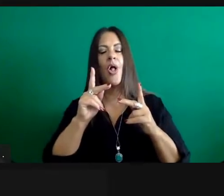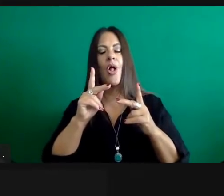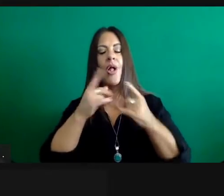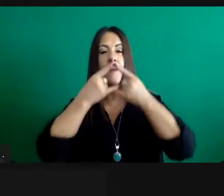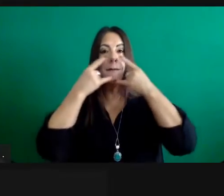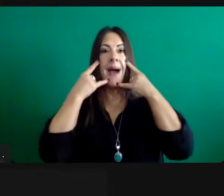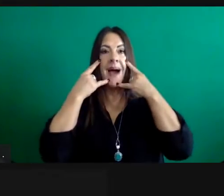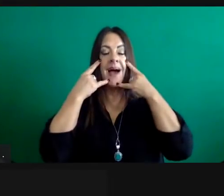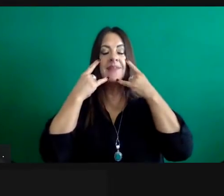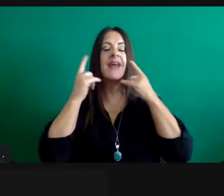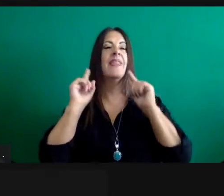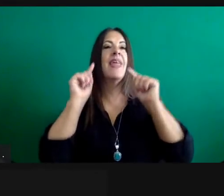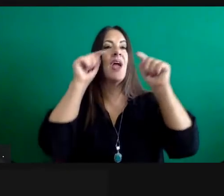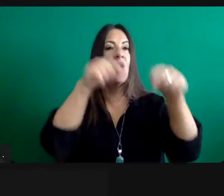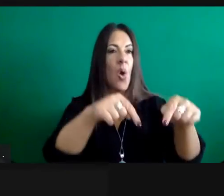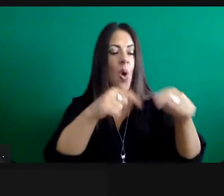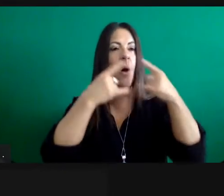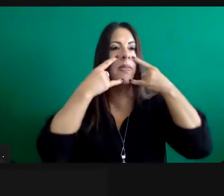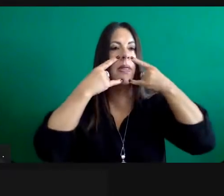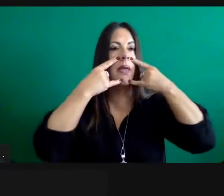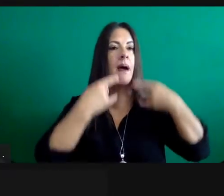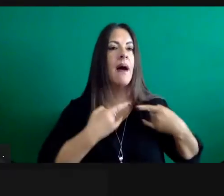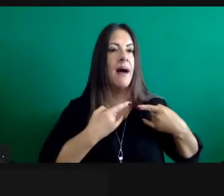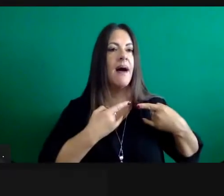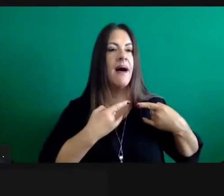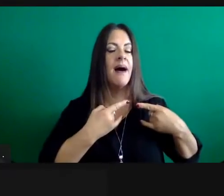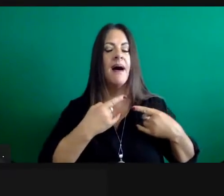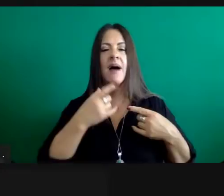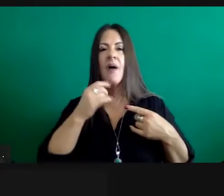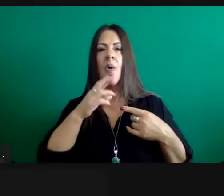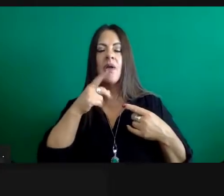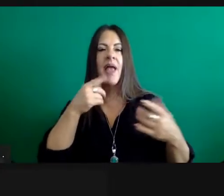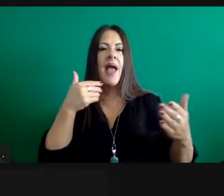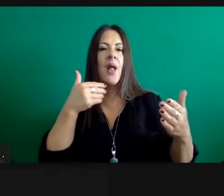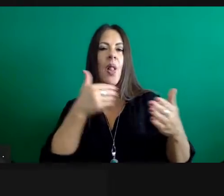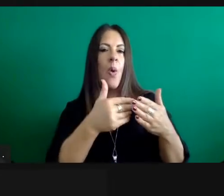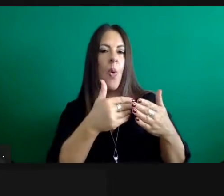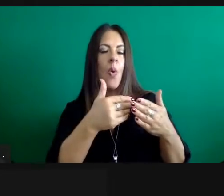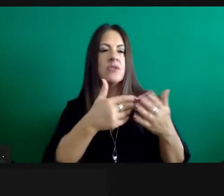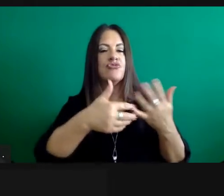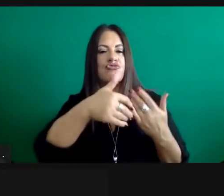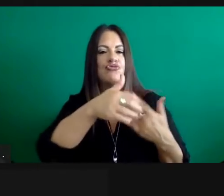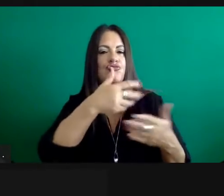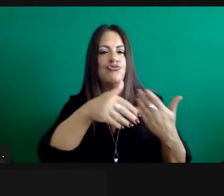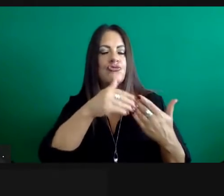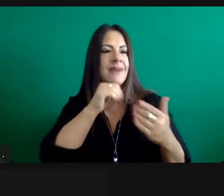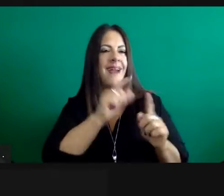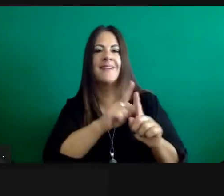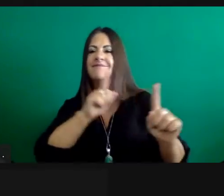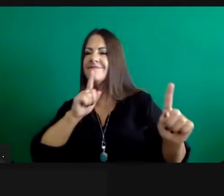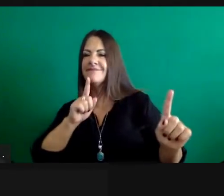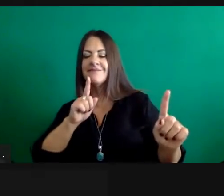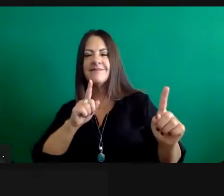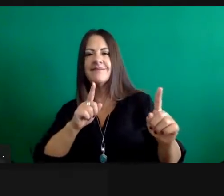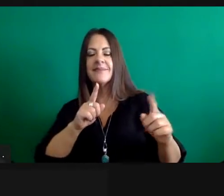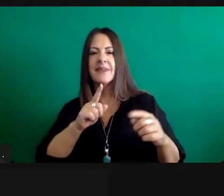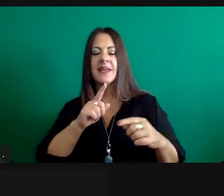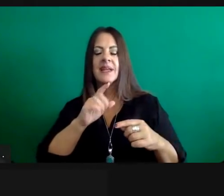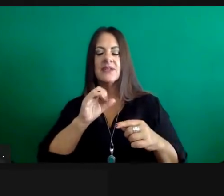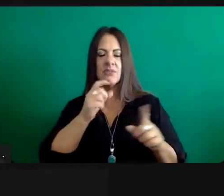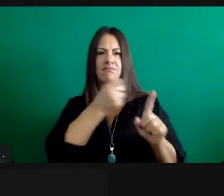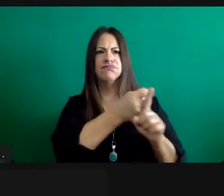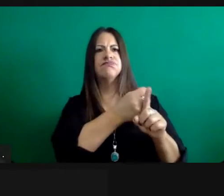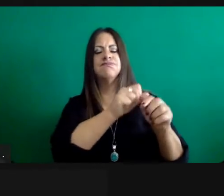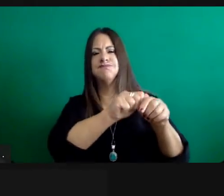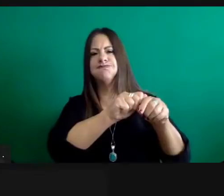indoors, close distanced with lots of individuals, and then you see large scale transmission,